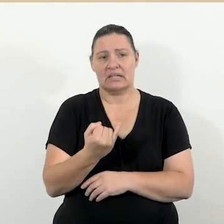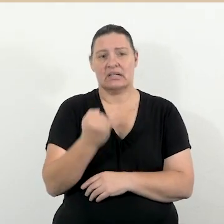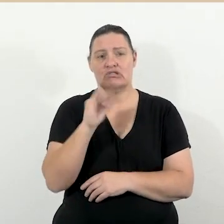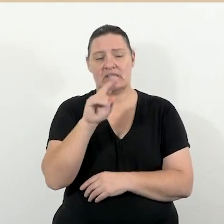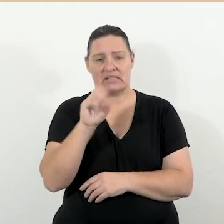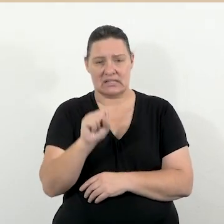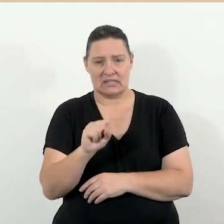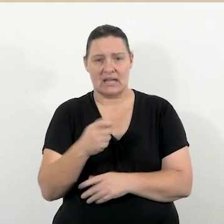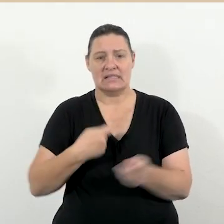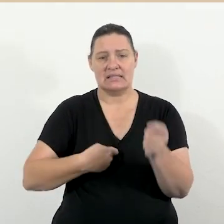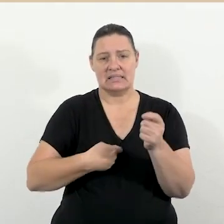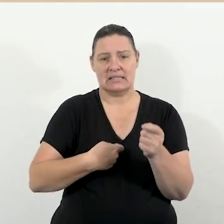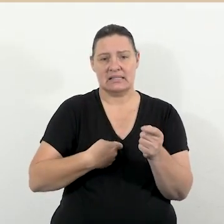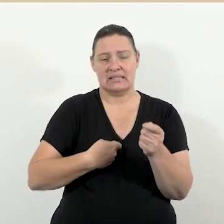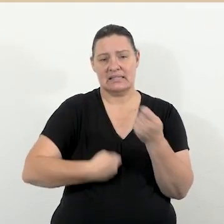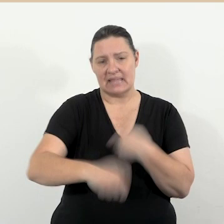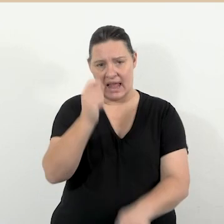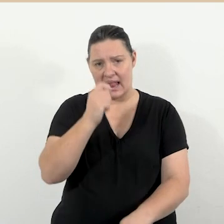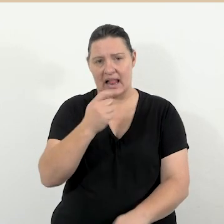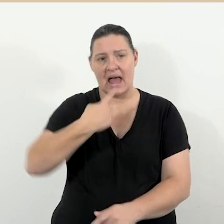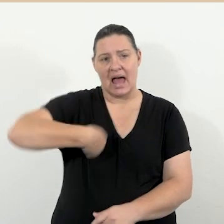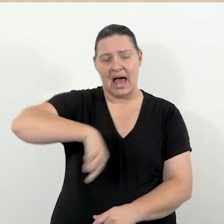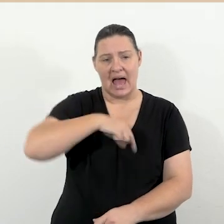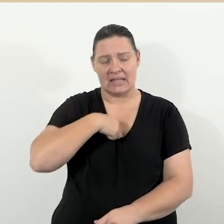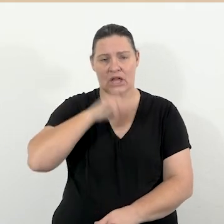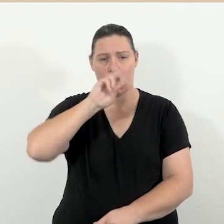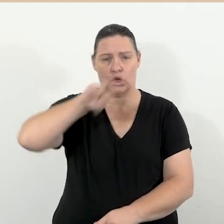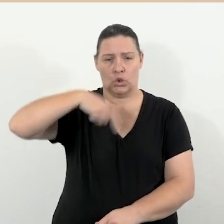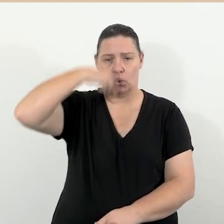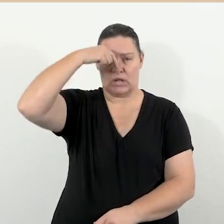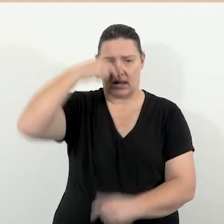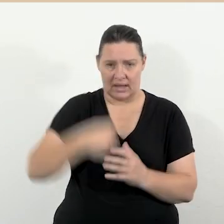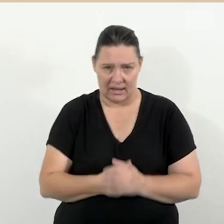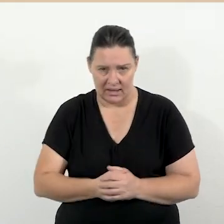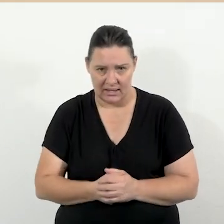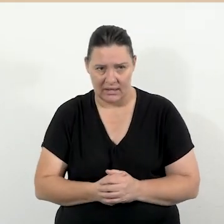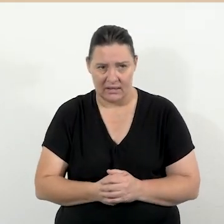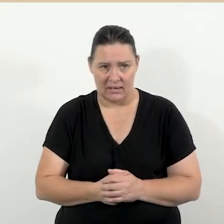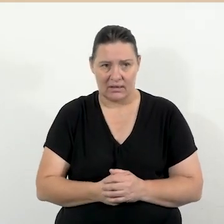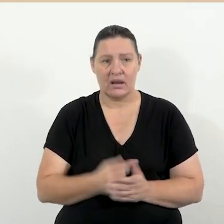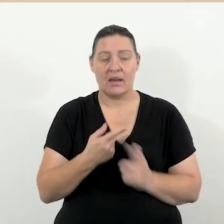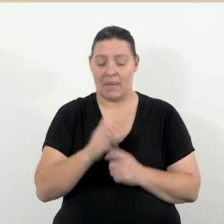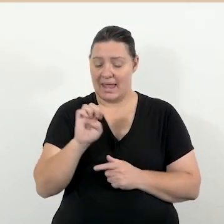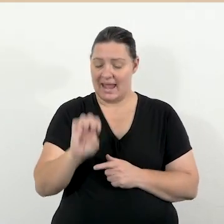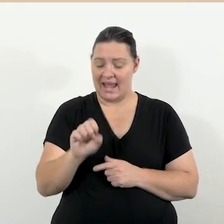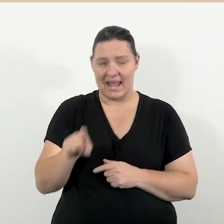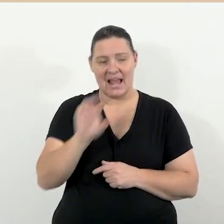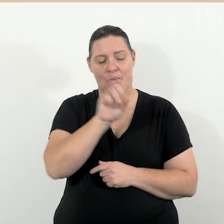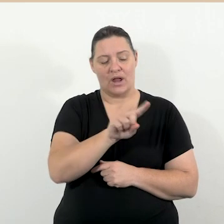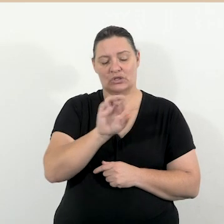served us noodles. If you look at the abbreviation, you can see that planet Earth is